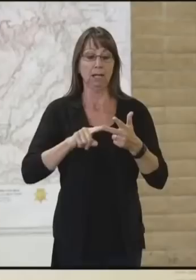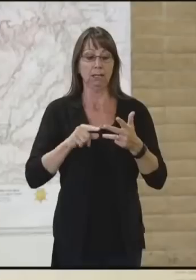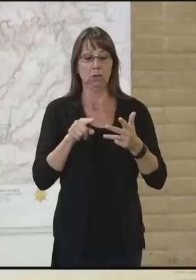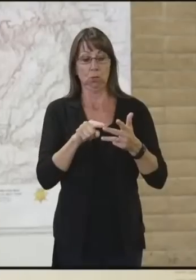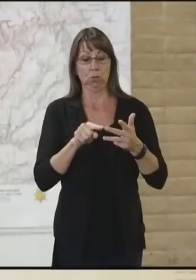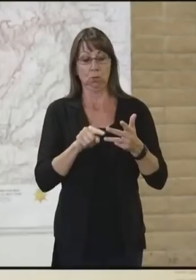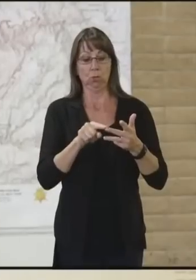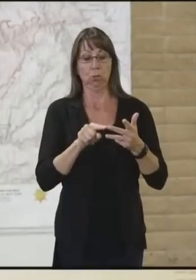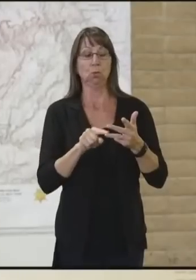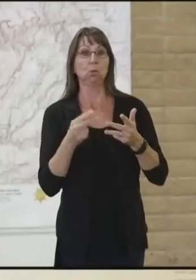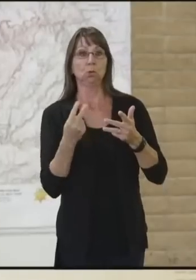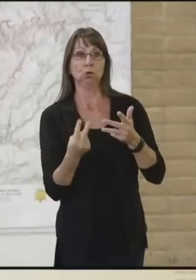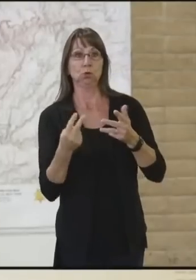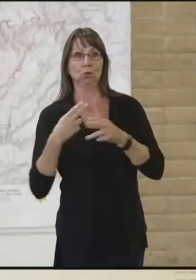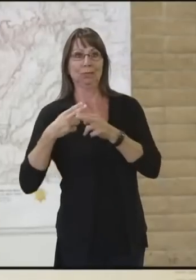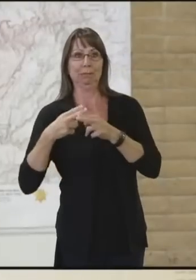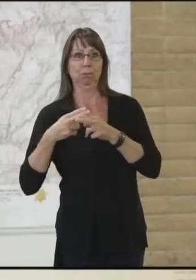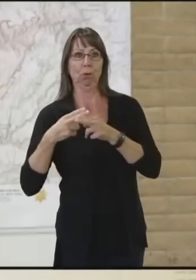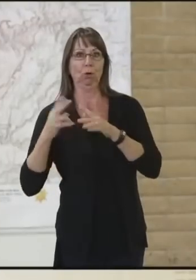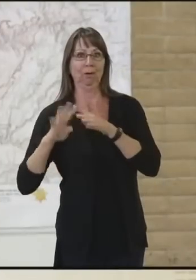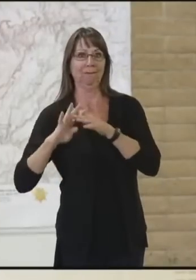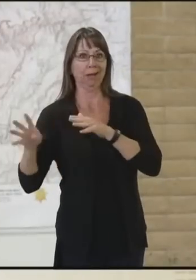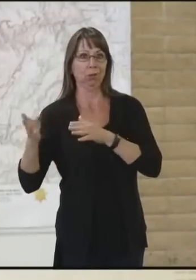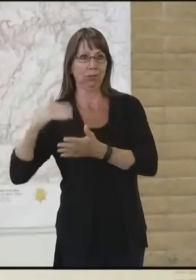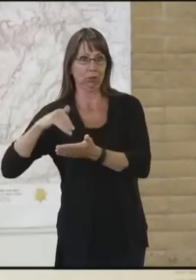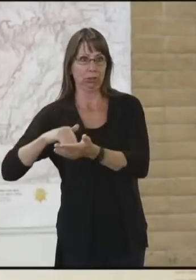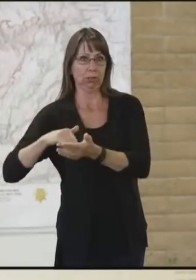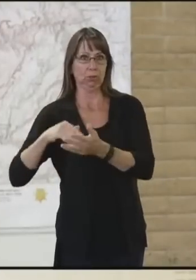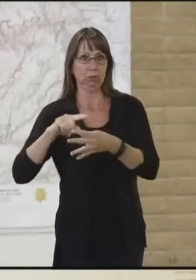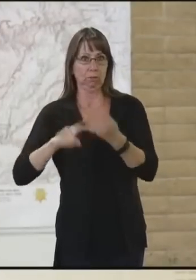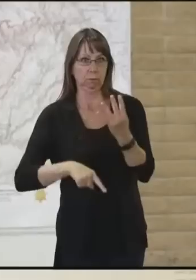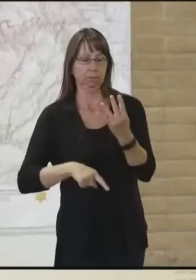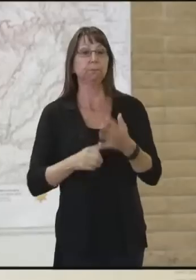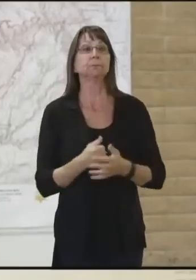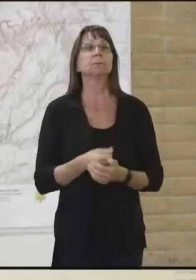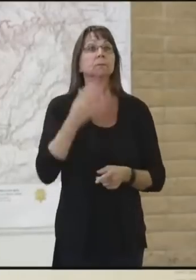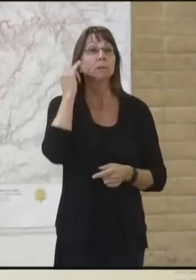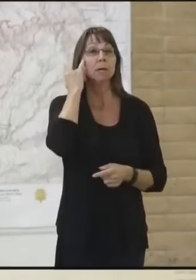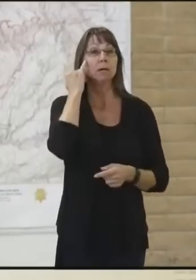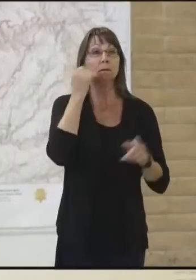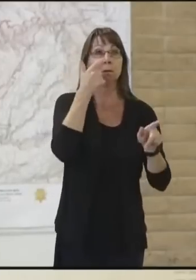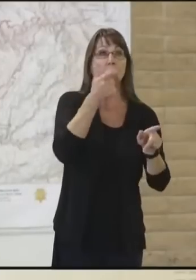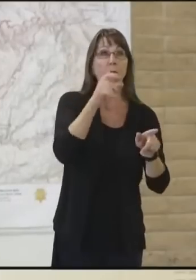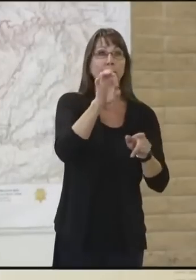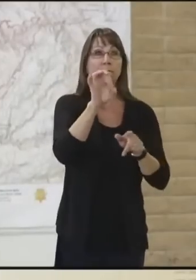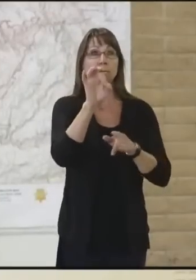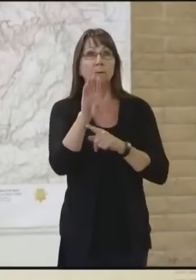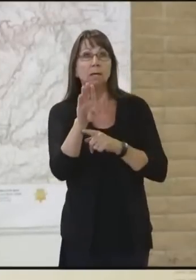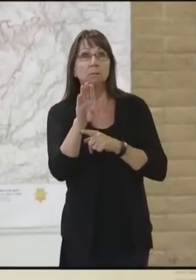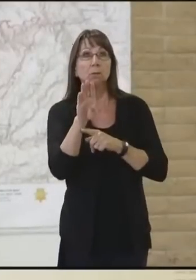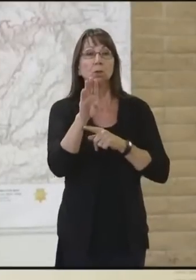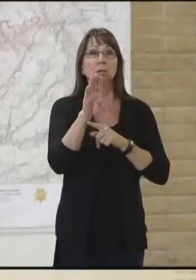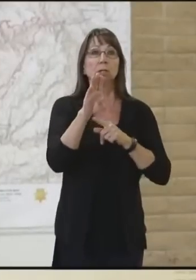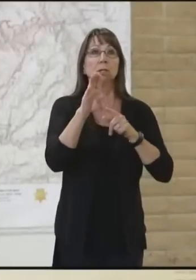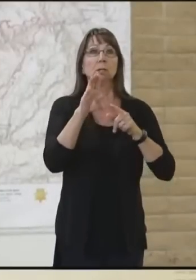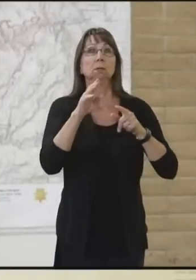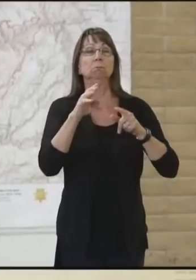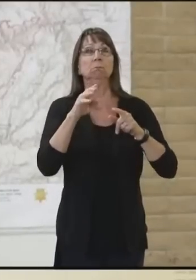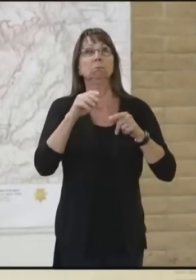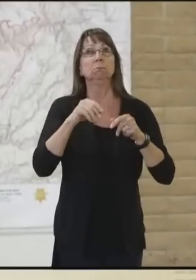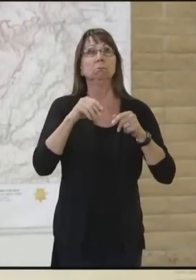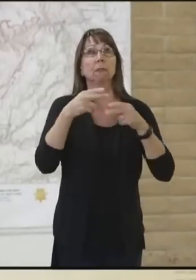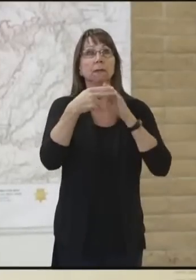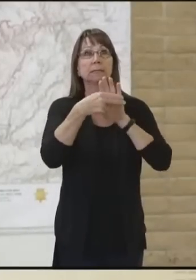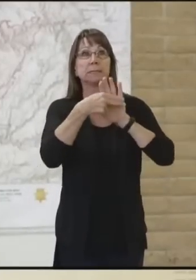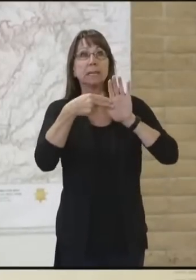evacuation centers that are set up. If you look on that slideshow, either before or after the press conference, you'll be able to